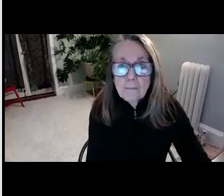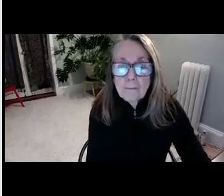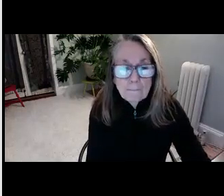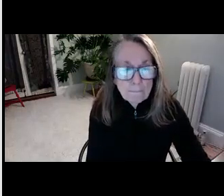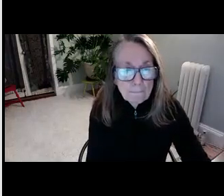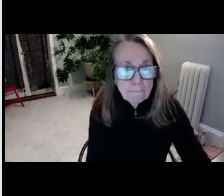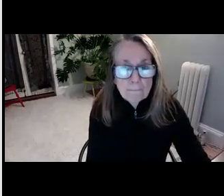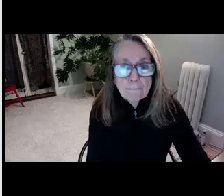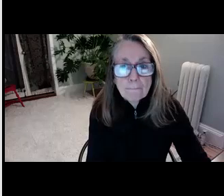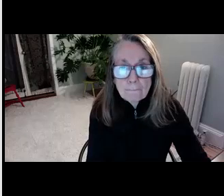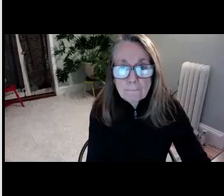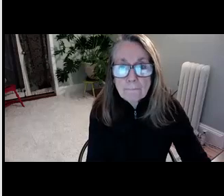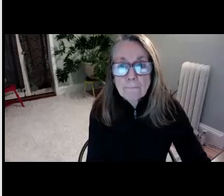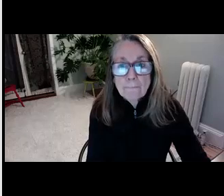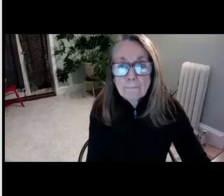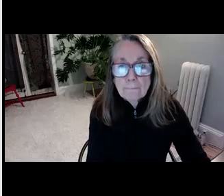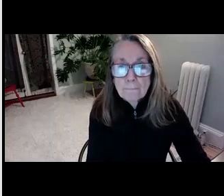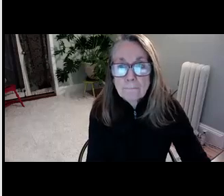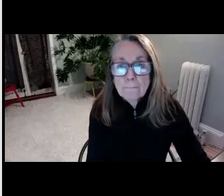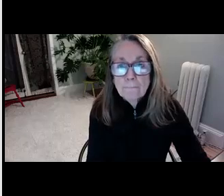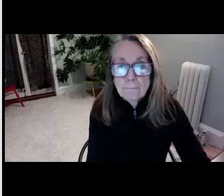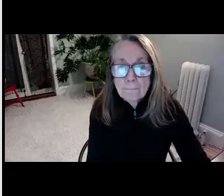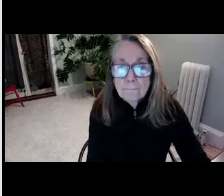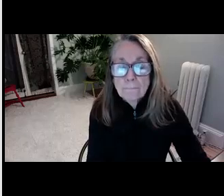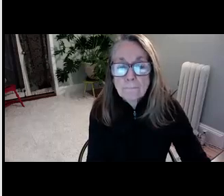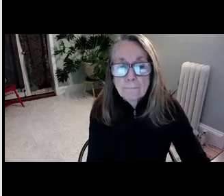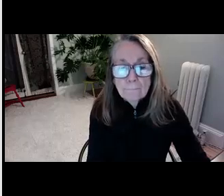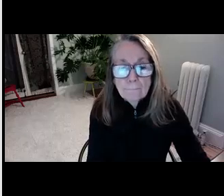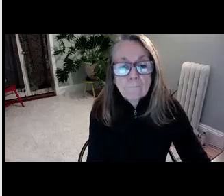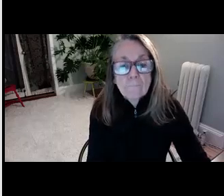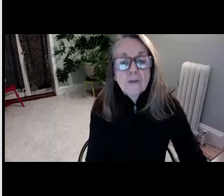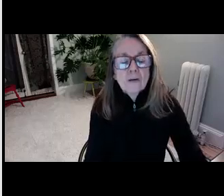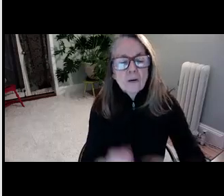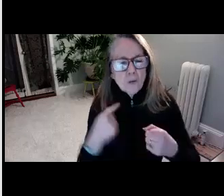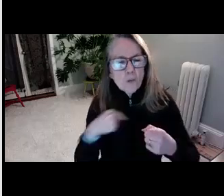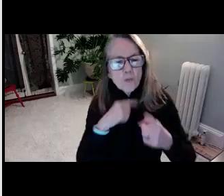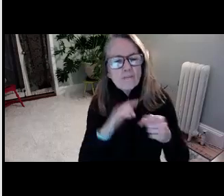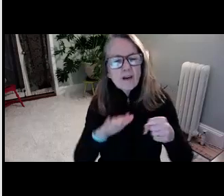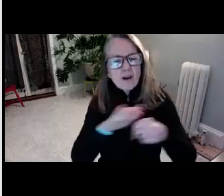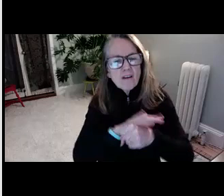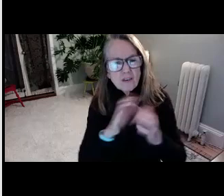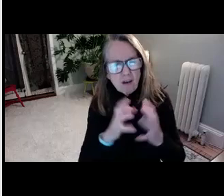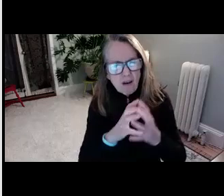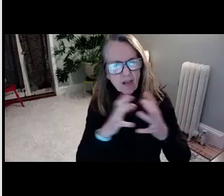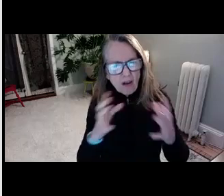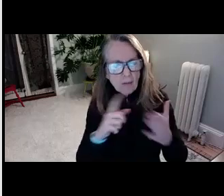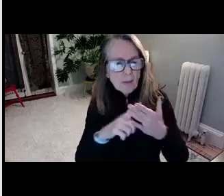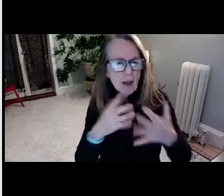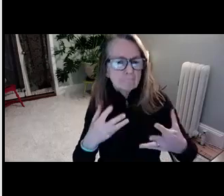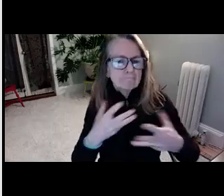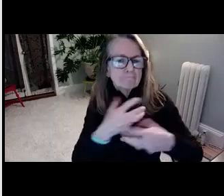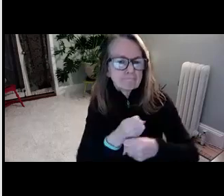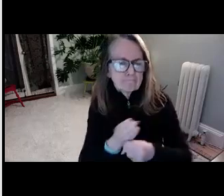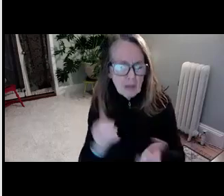Okay. I think we covered a lot of what's here, but just a quick overview again is